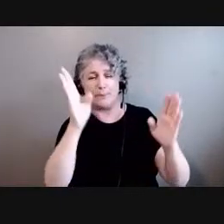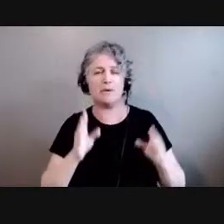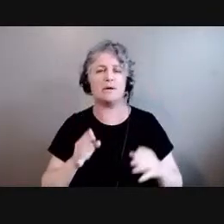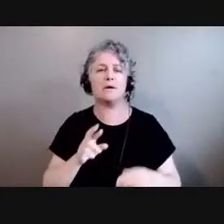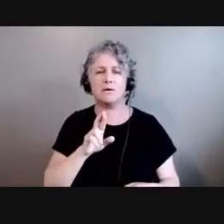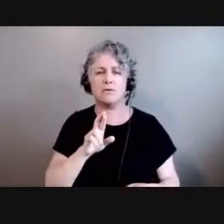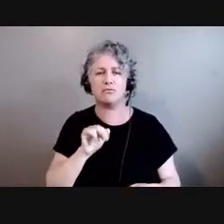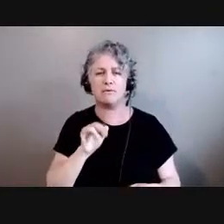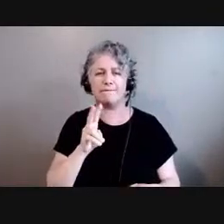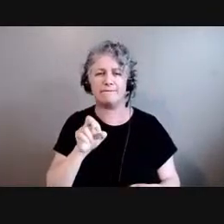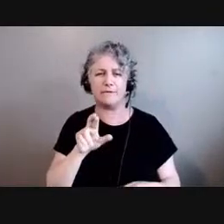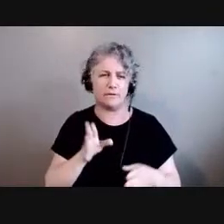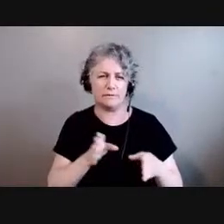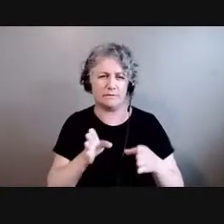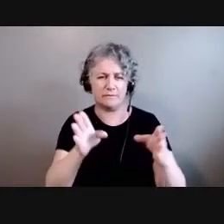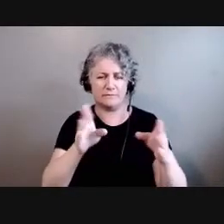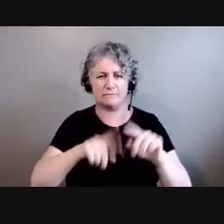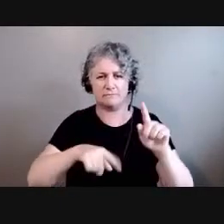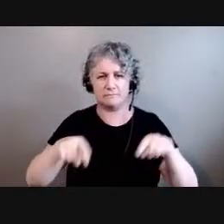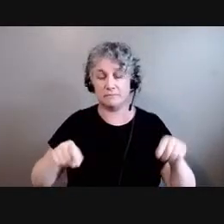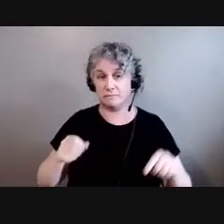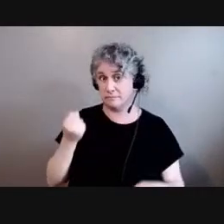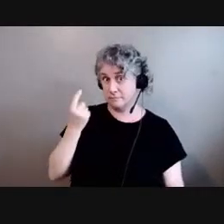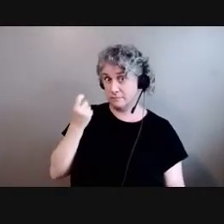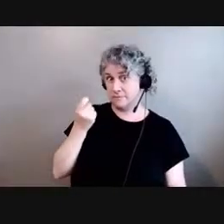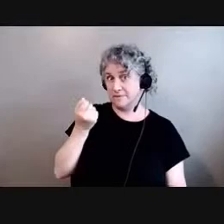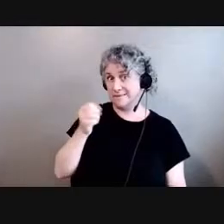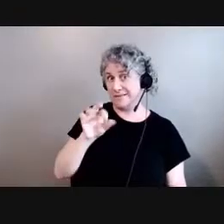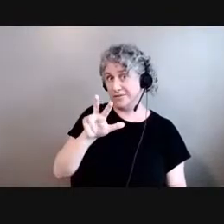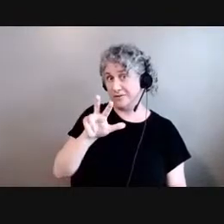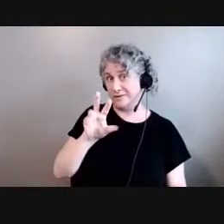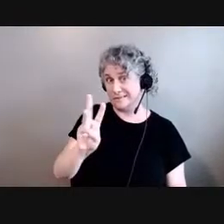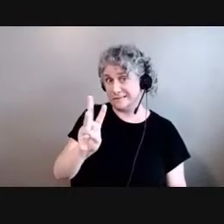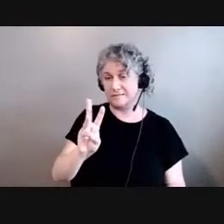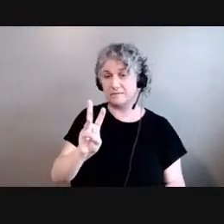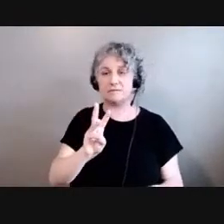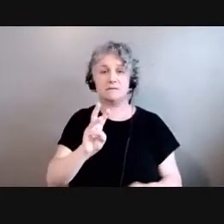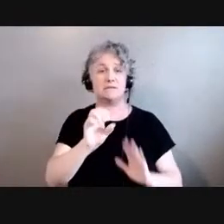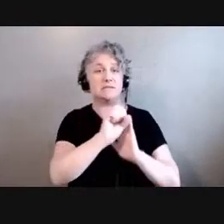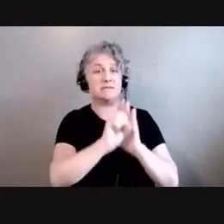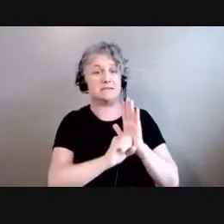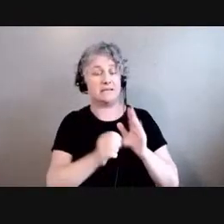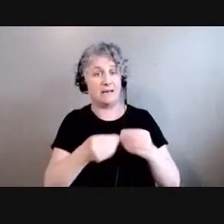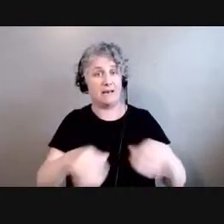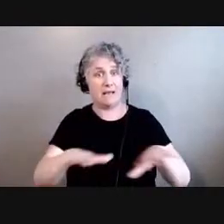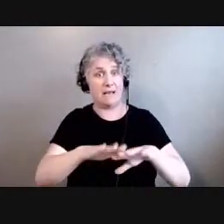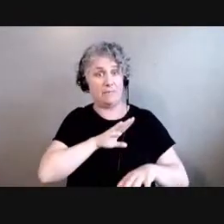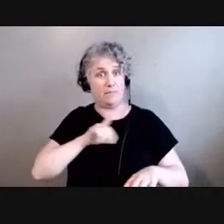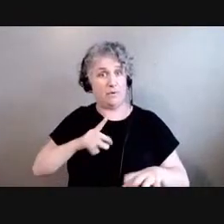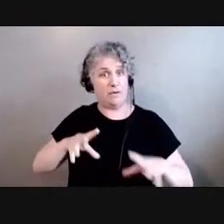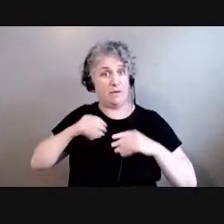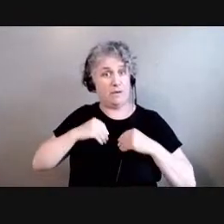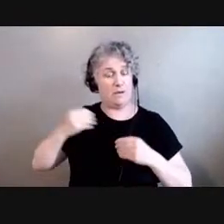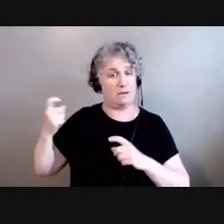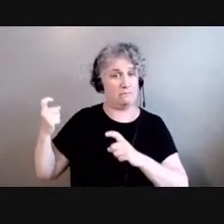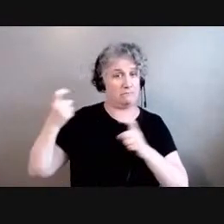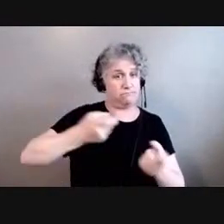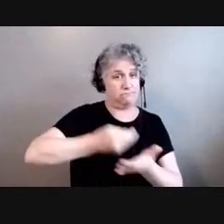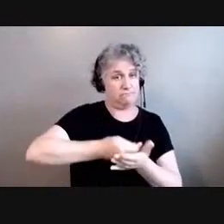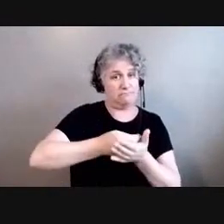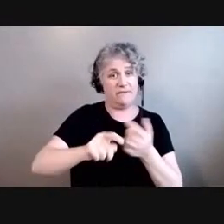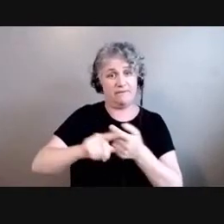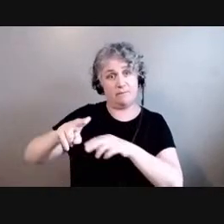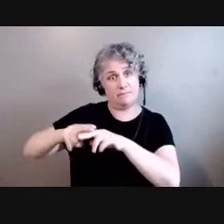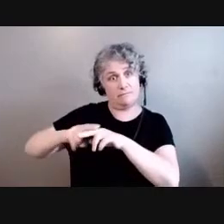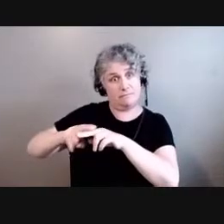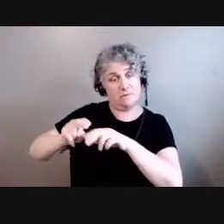In 1936, the State Land Board accepted a land donation from the Northern Pacific Railroad and established the first